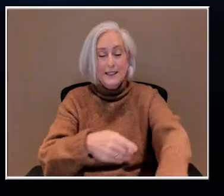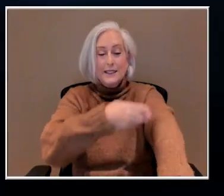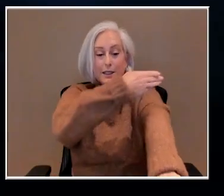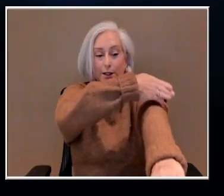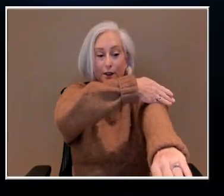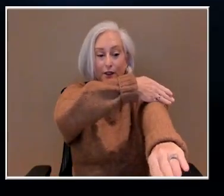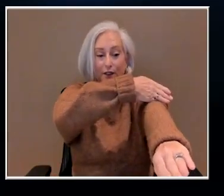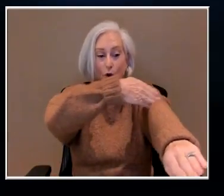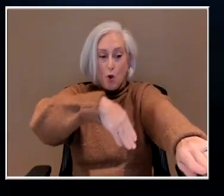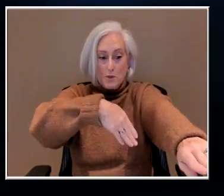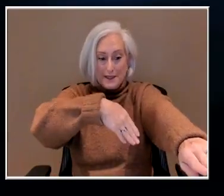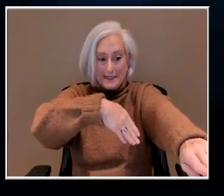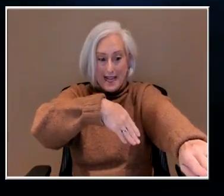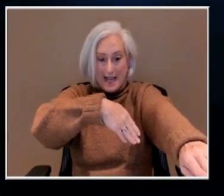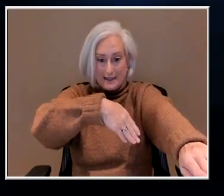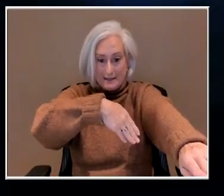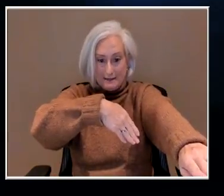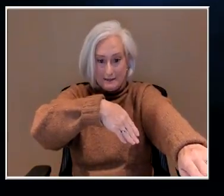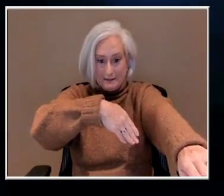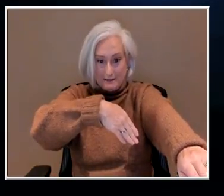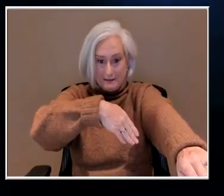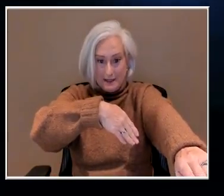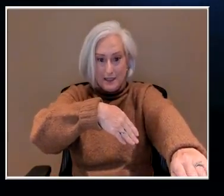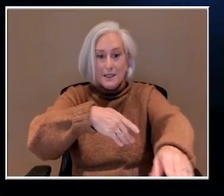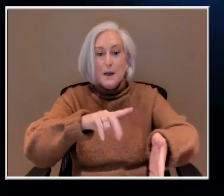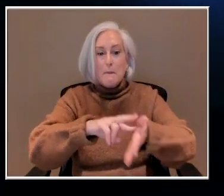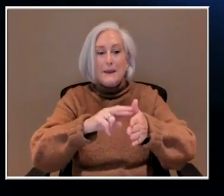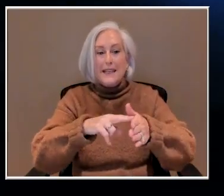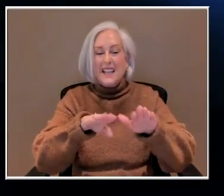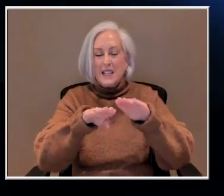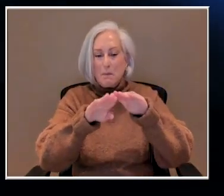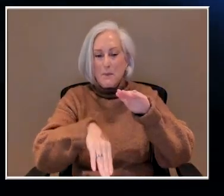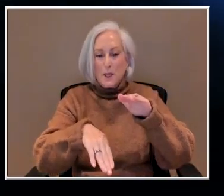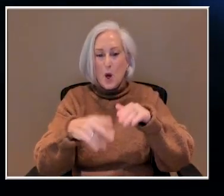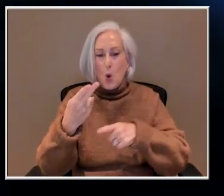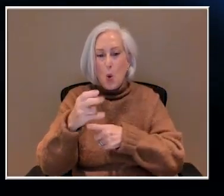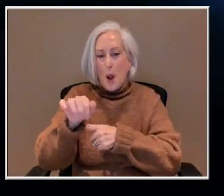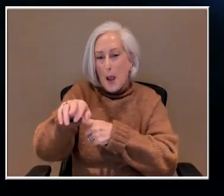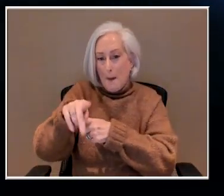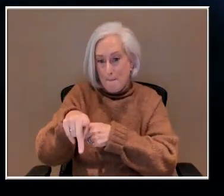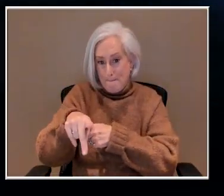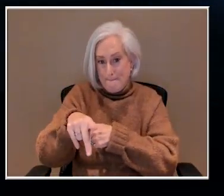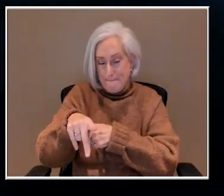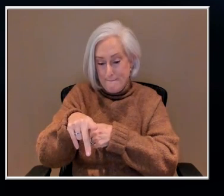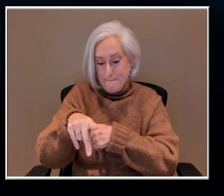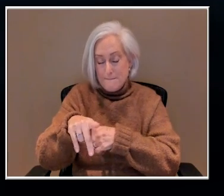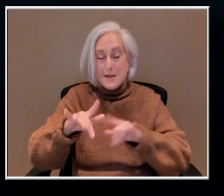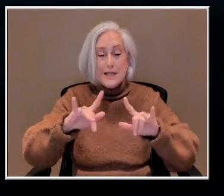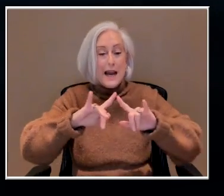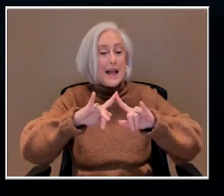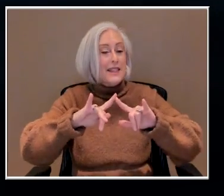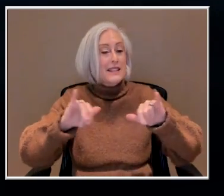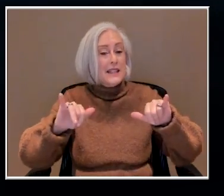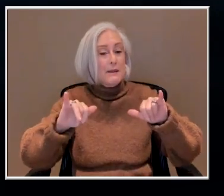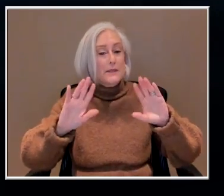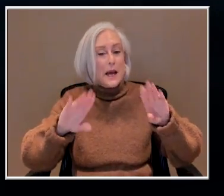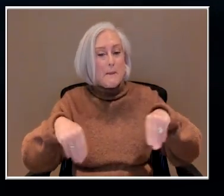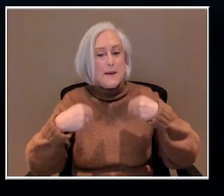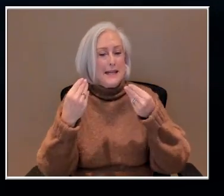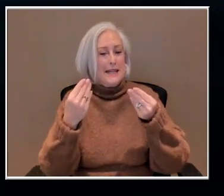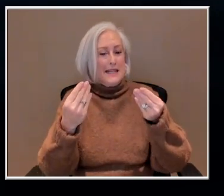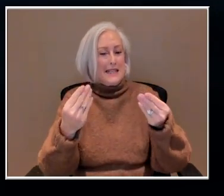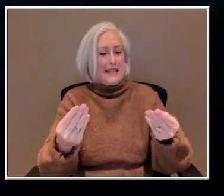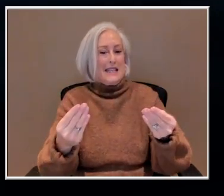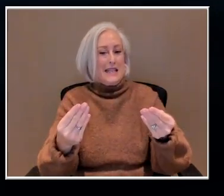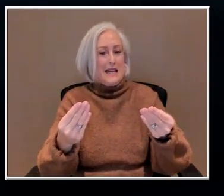would have been just below the level of the hip. But we also want to take in consideration, we want to give the patient back, especially because this is a